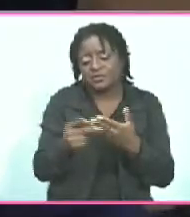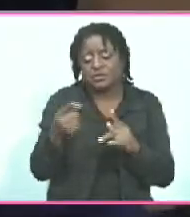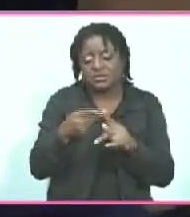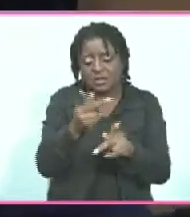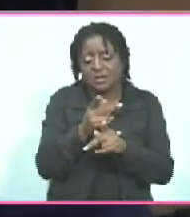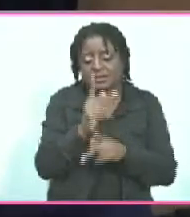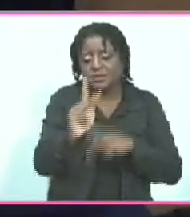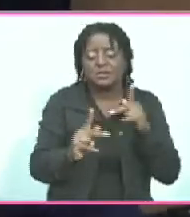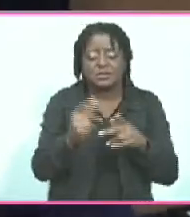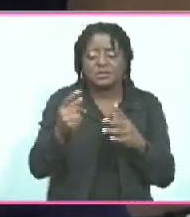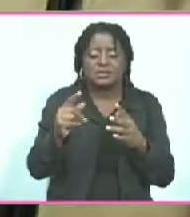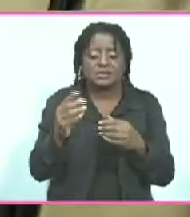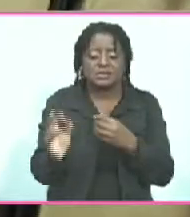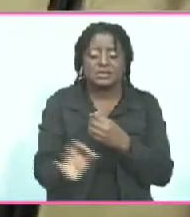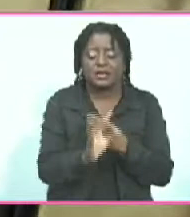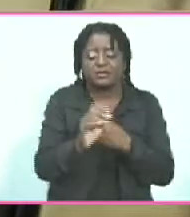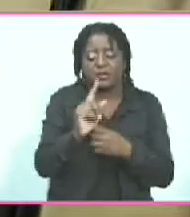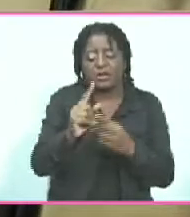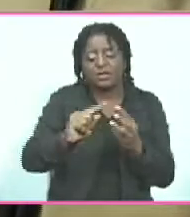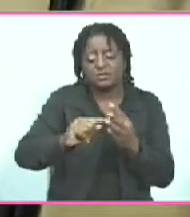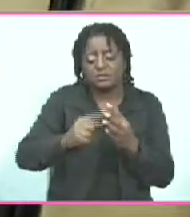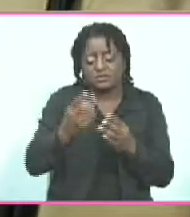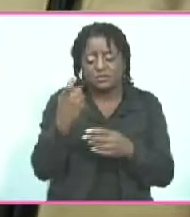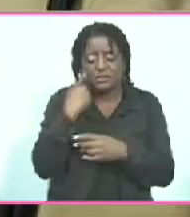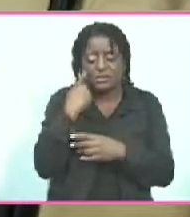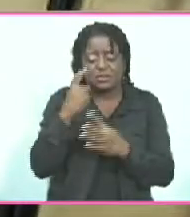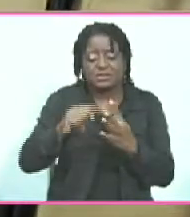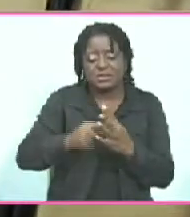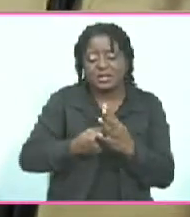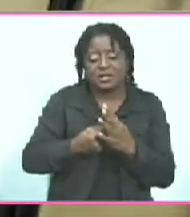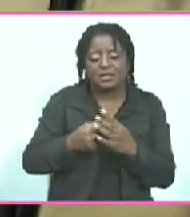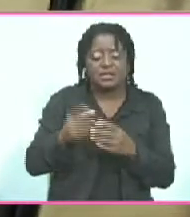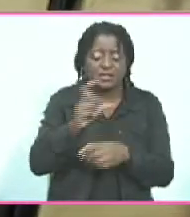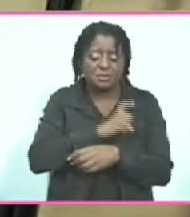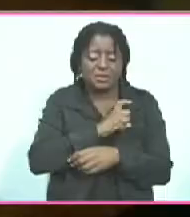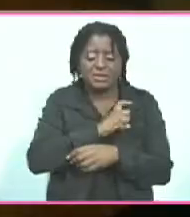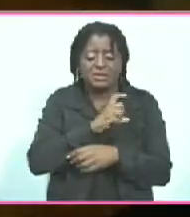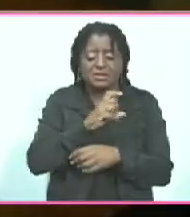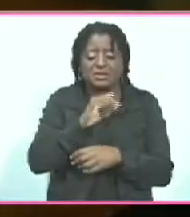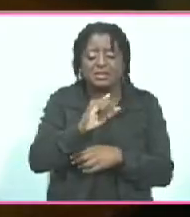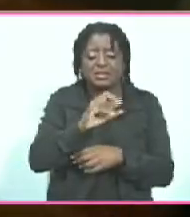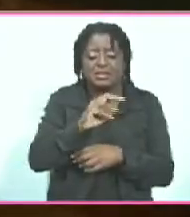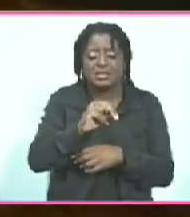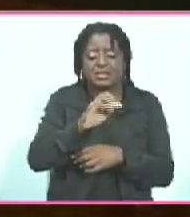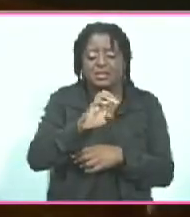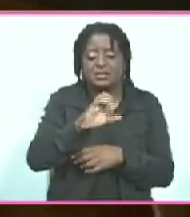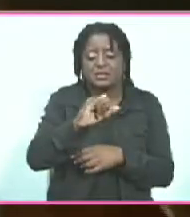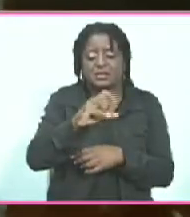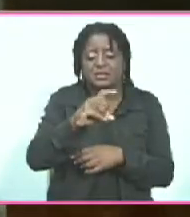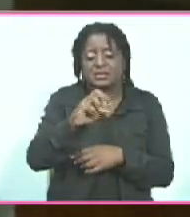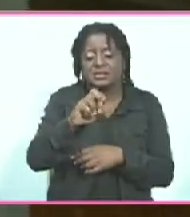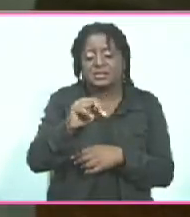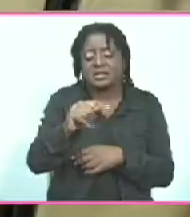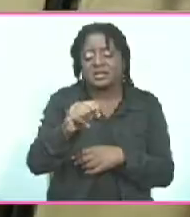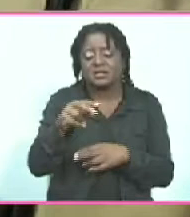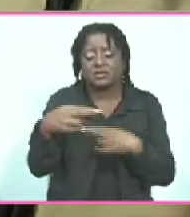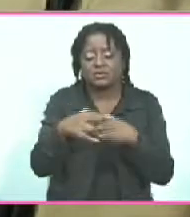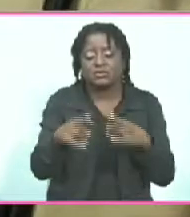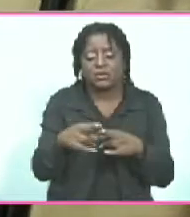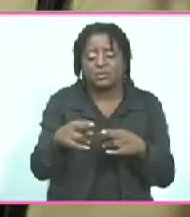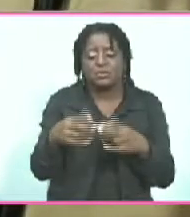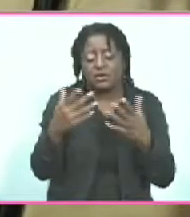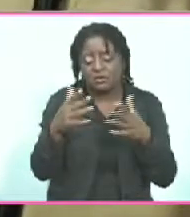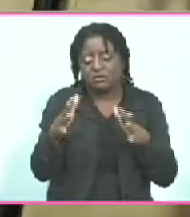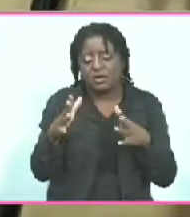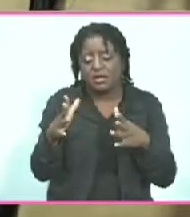recently launched is the Police Incident Room that Senior Assistant Commissioner of Police Stephen Dean says is already reaping rewards. The